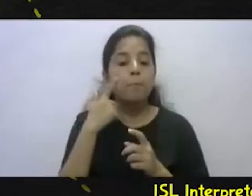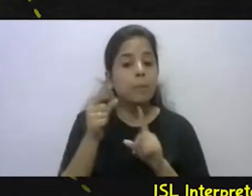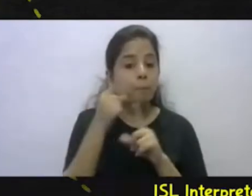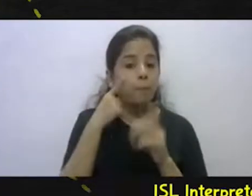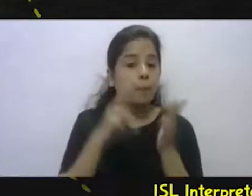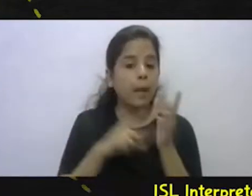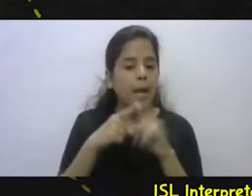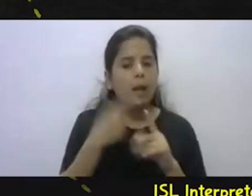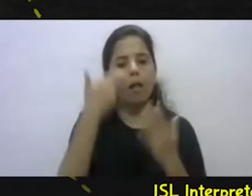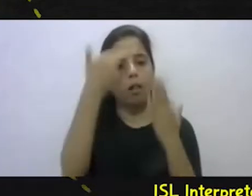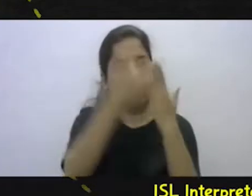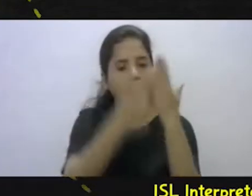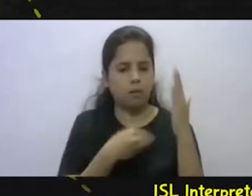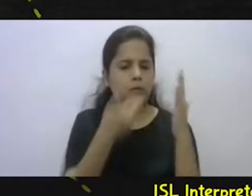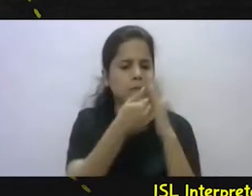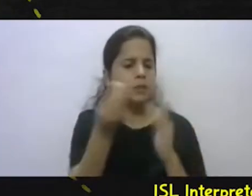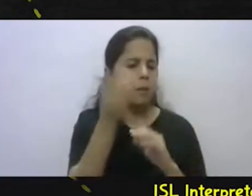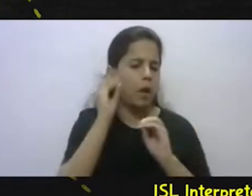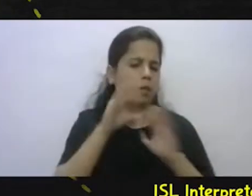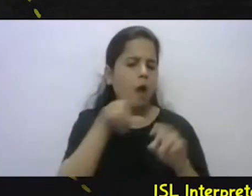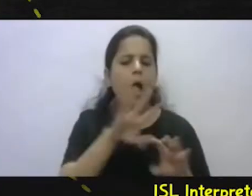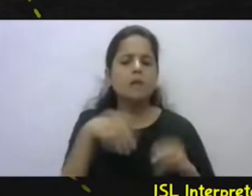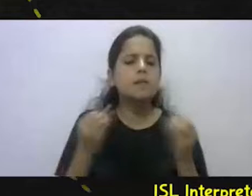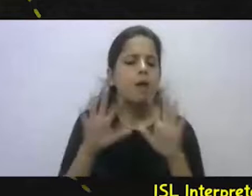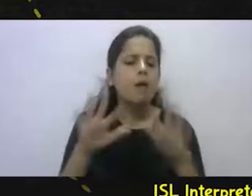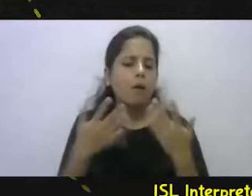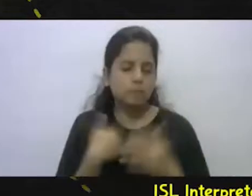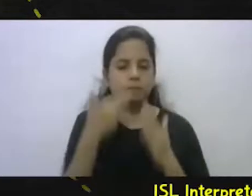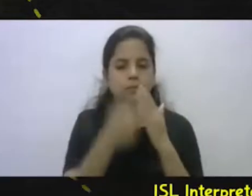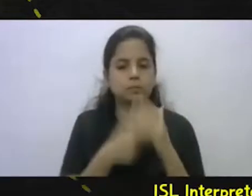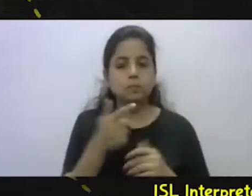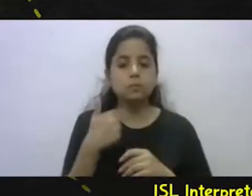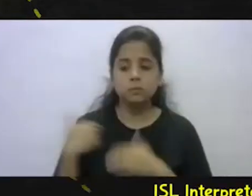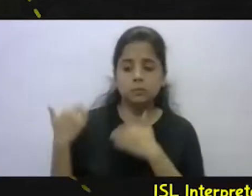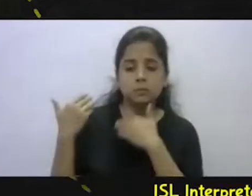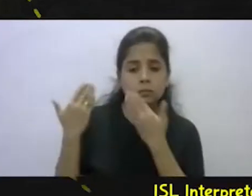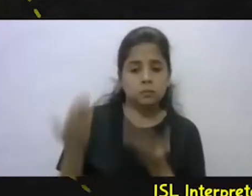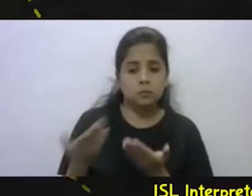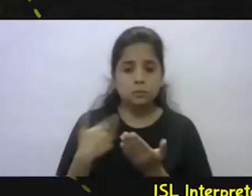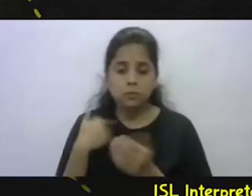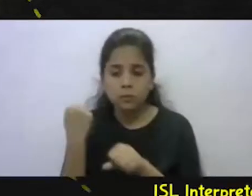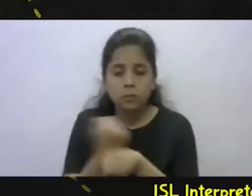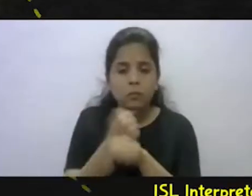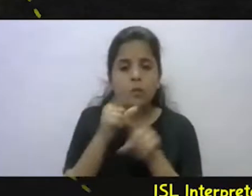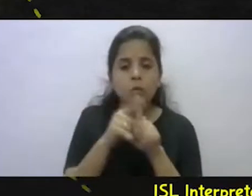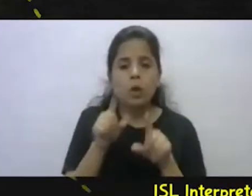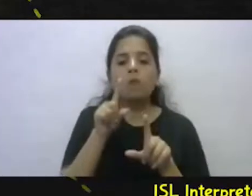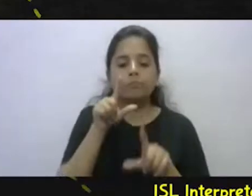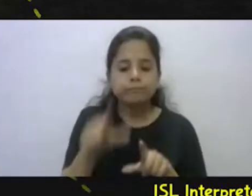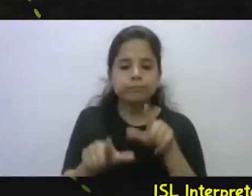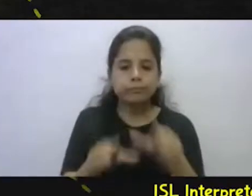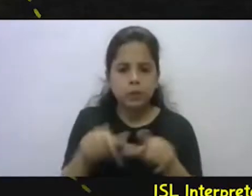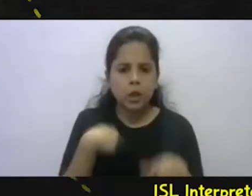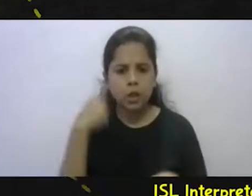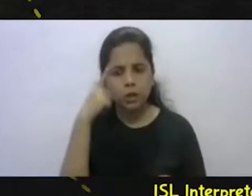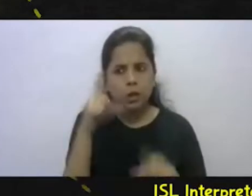bit of an idea about Pink List India, how we started off. And I think tracing the journey to show you exactly every single step of the way where we went